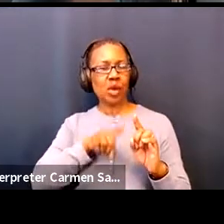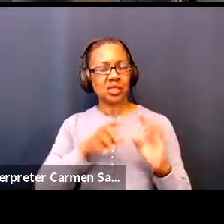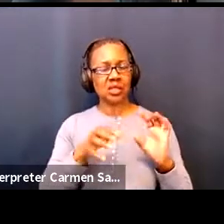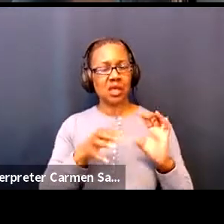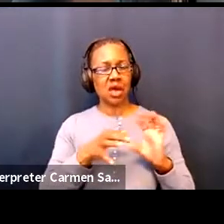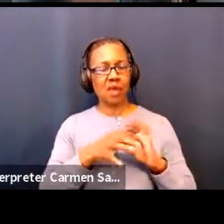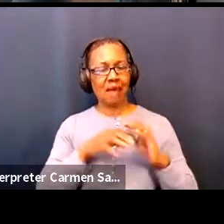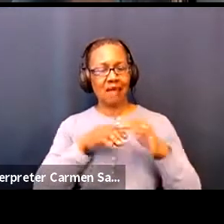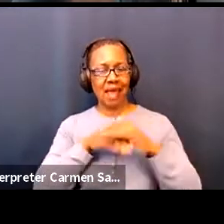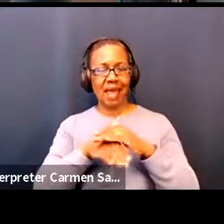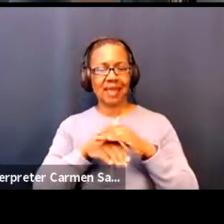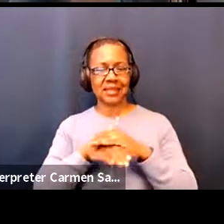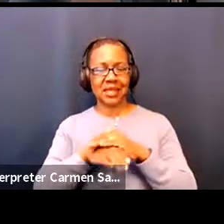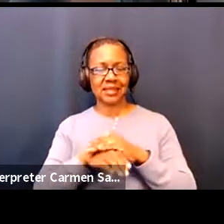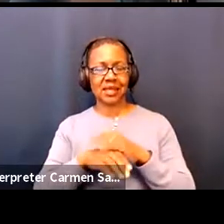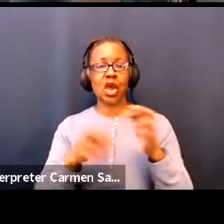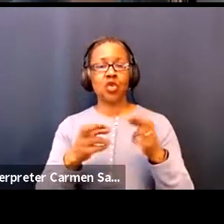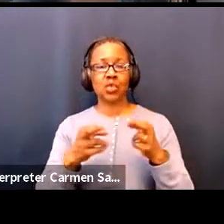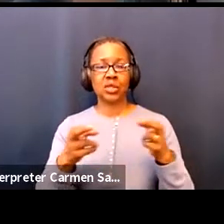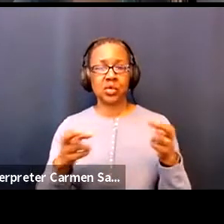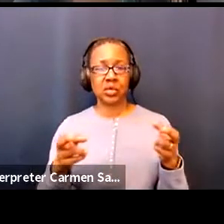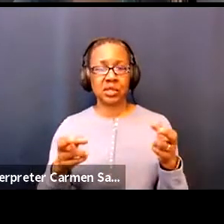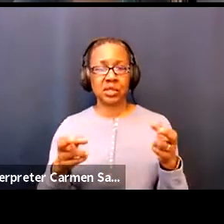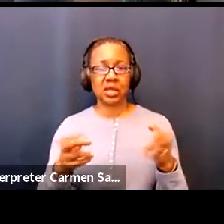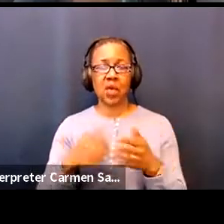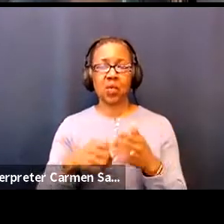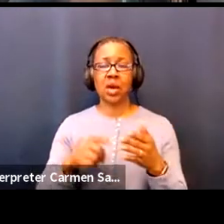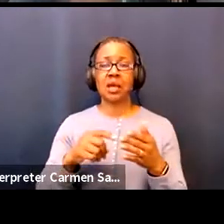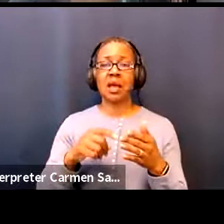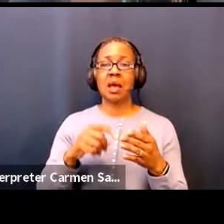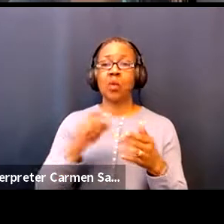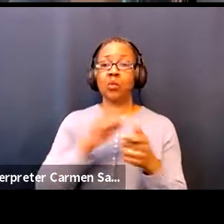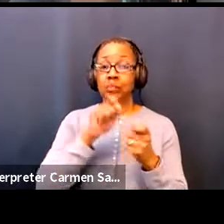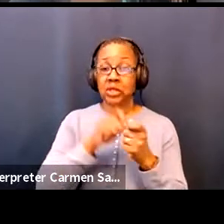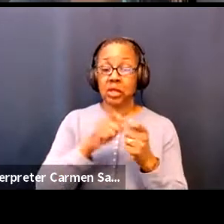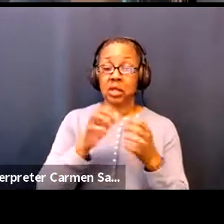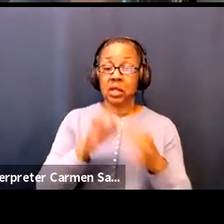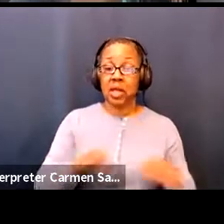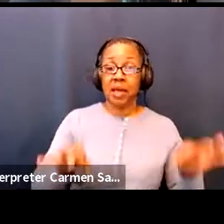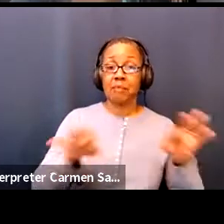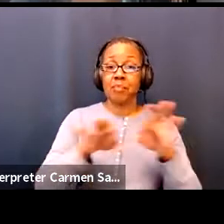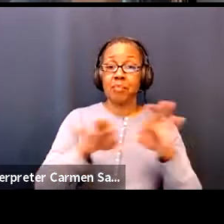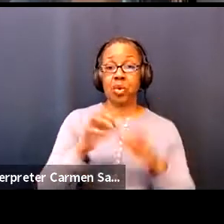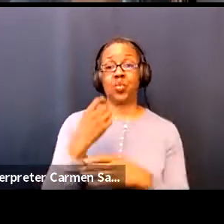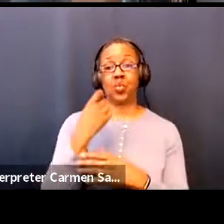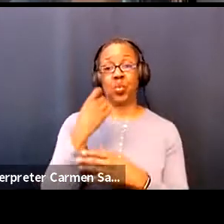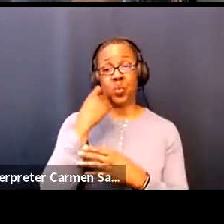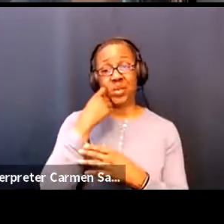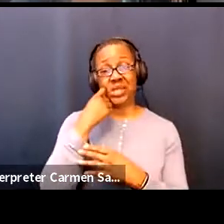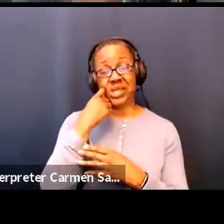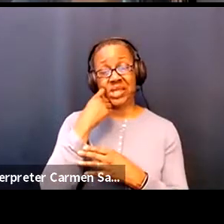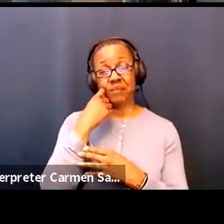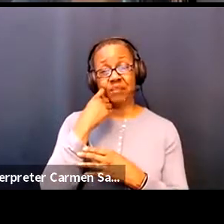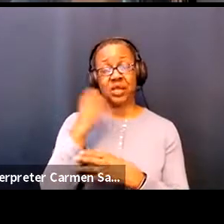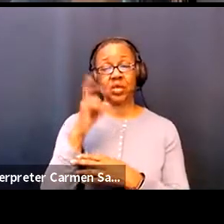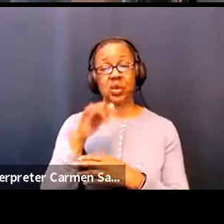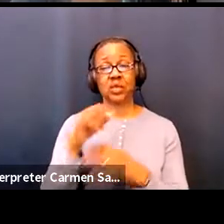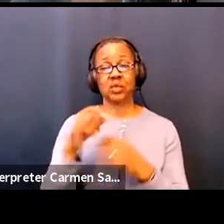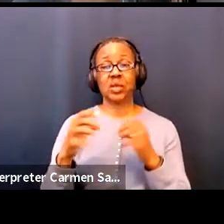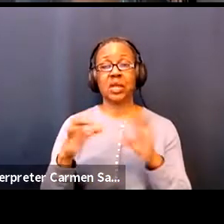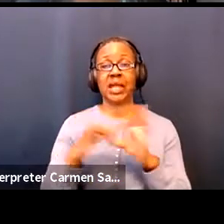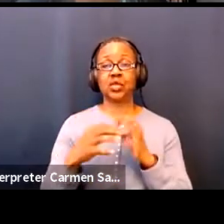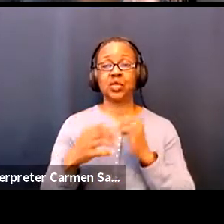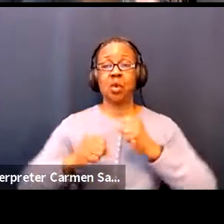around accessing resources. And what became particularly important in recent months is this question of cold